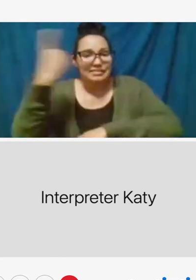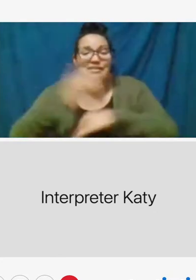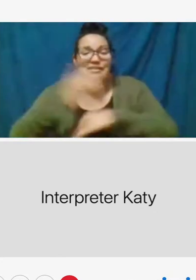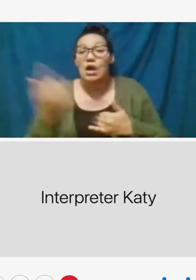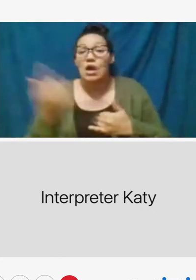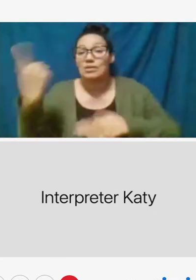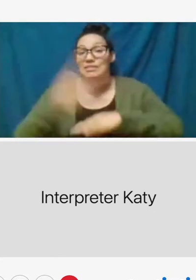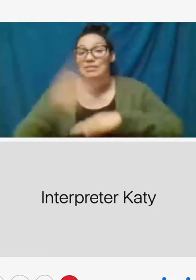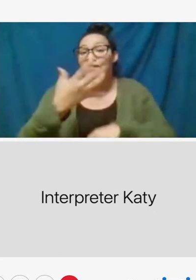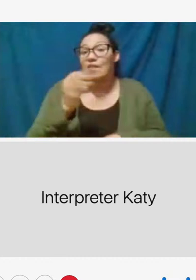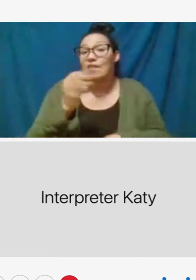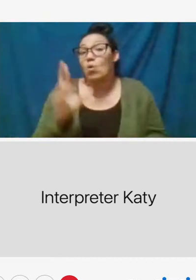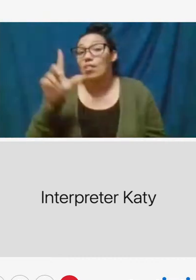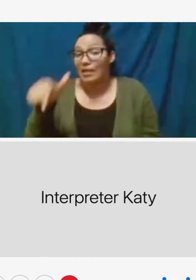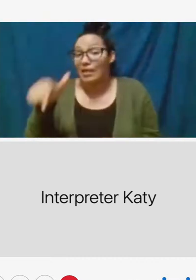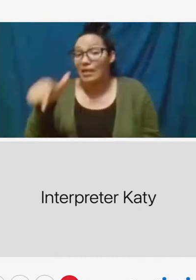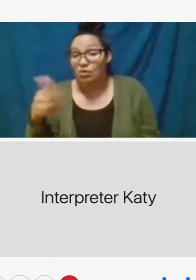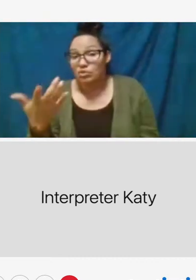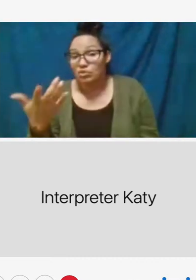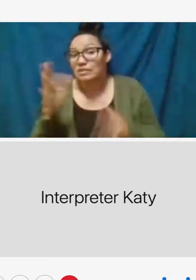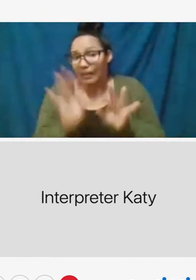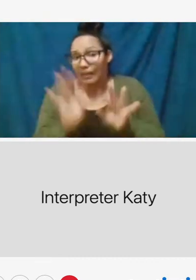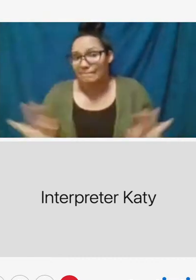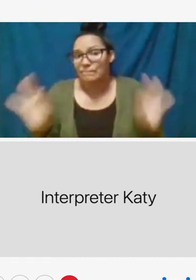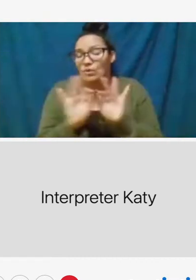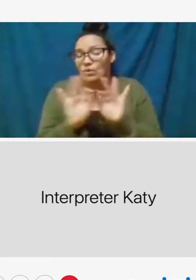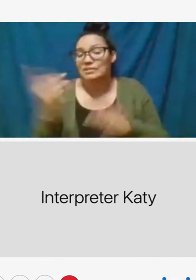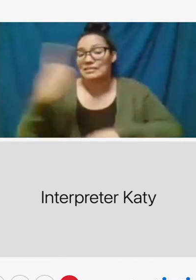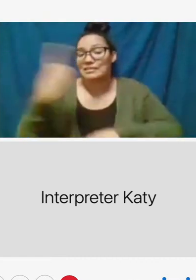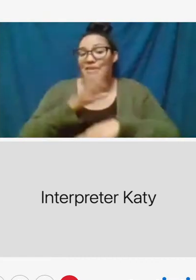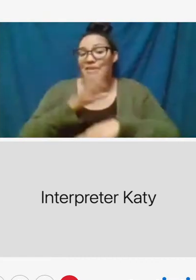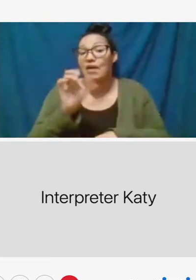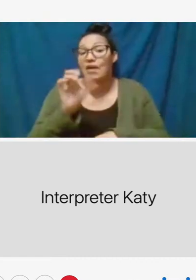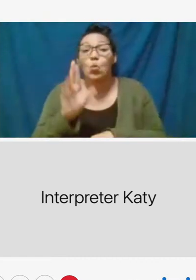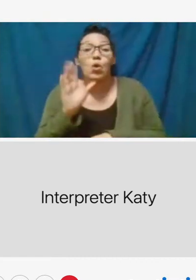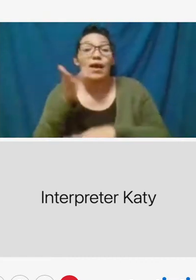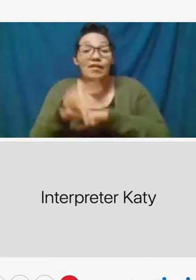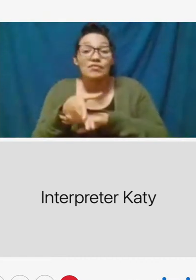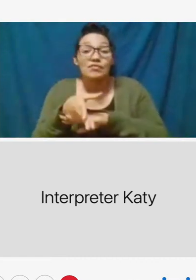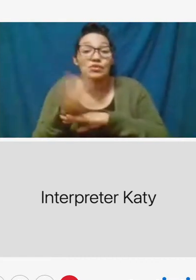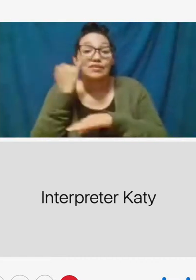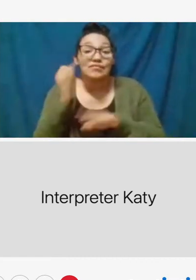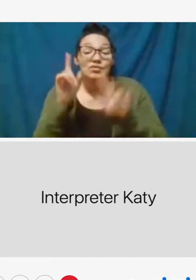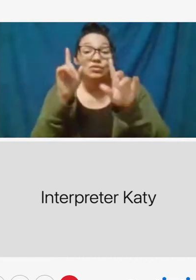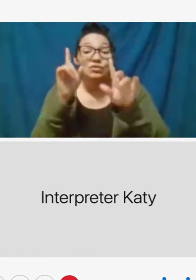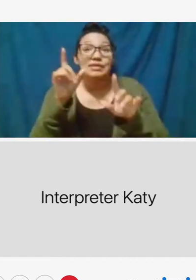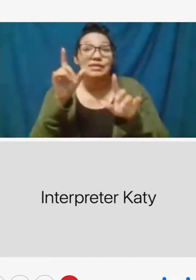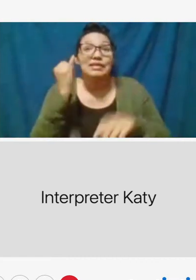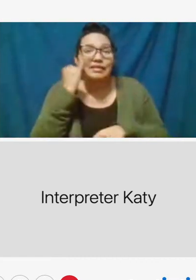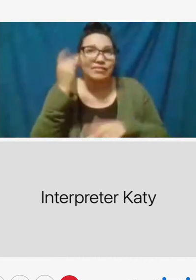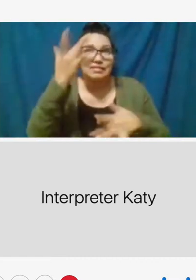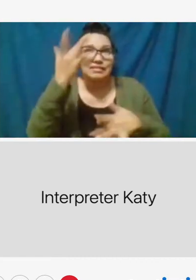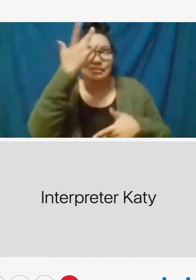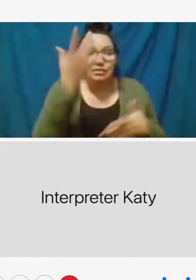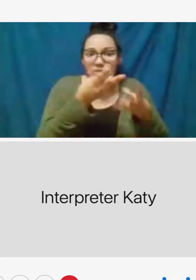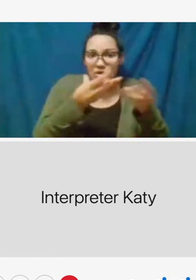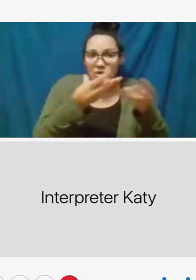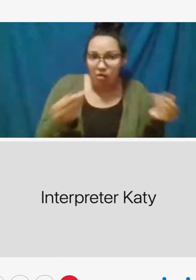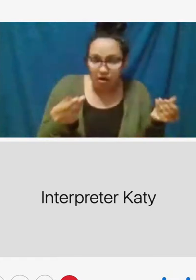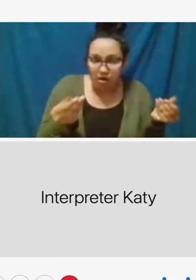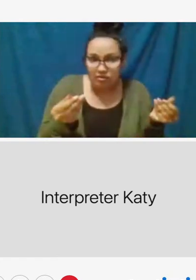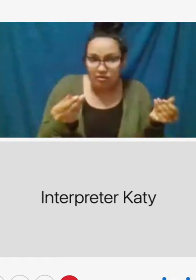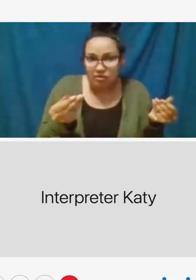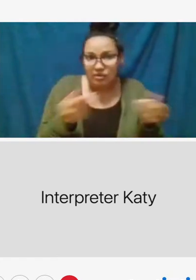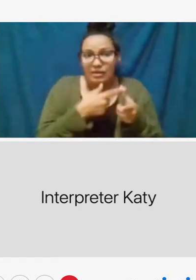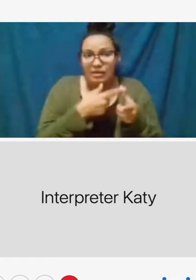is critical day five or later you can test if your symptoms are gone or resolving you and you have a a a